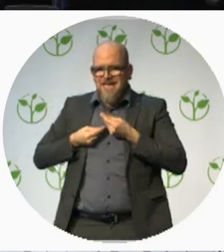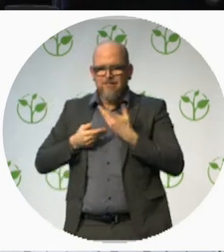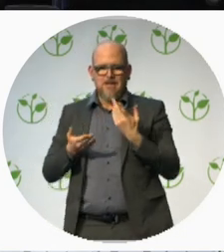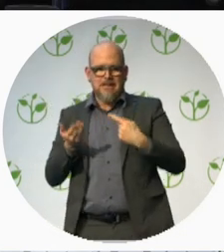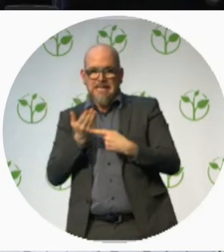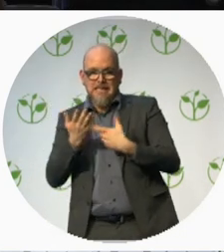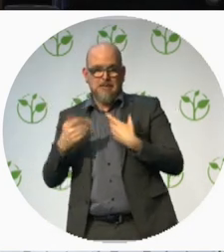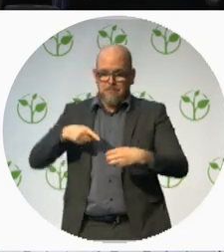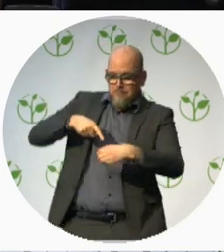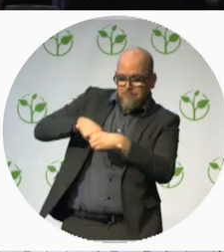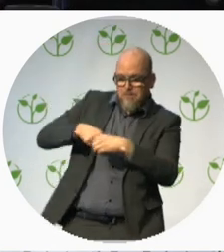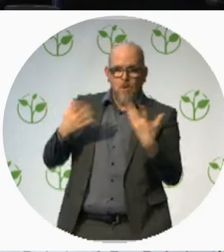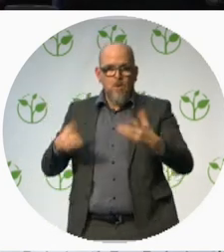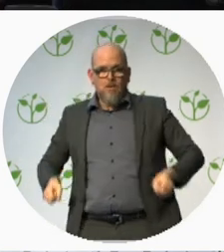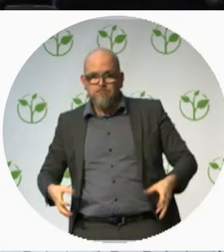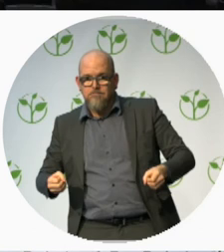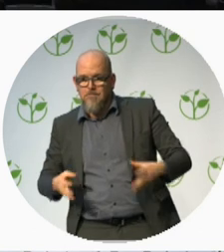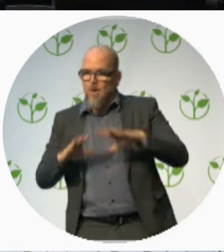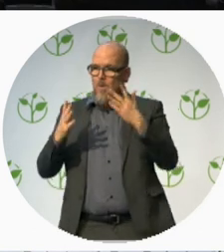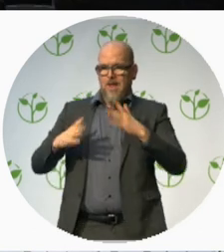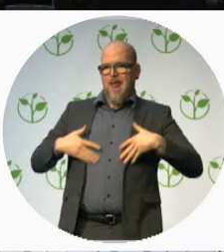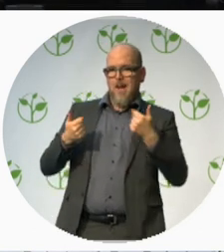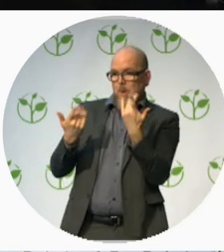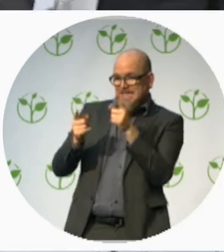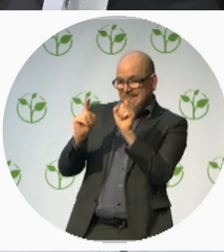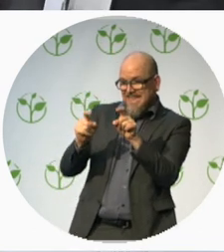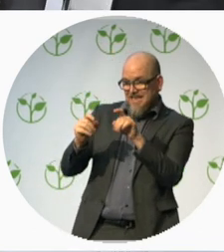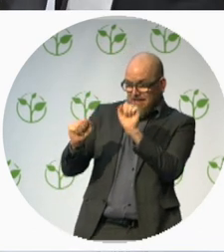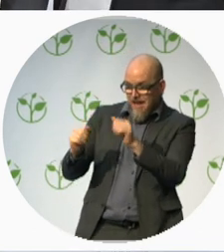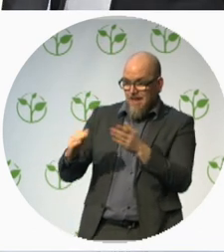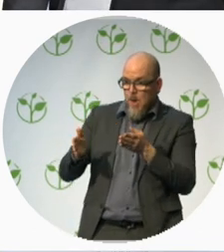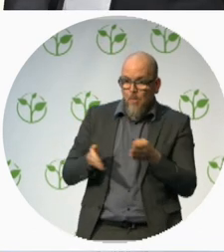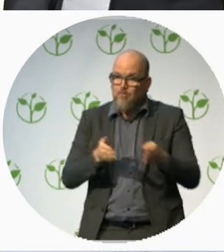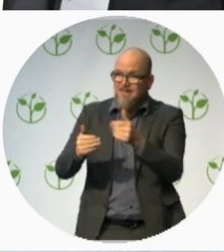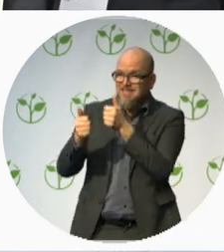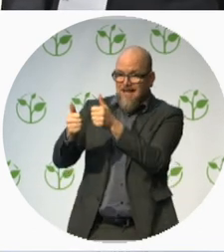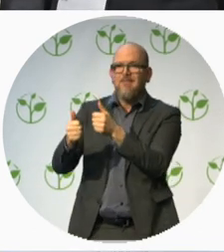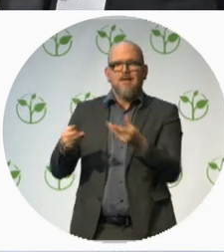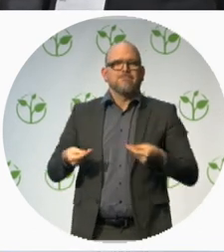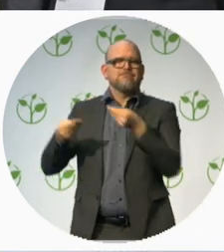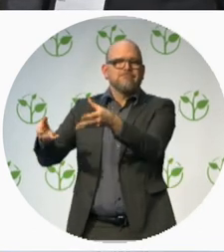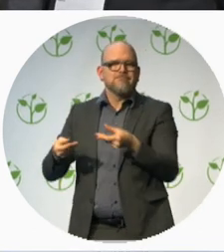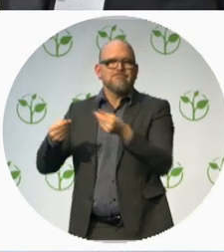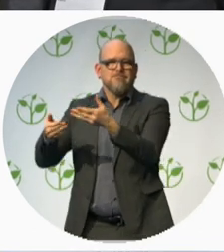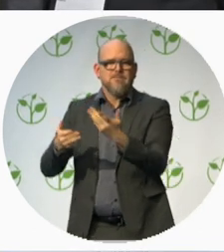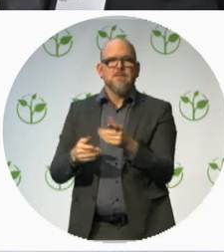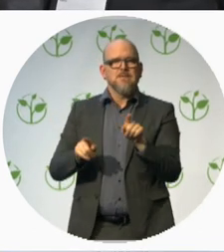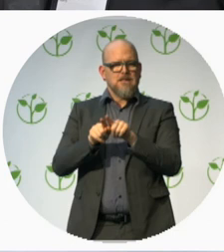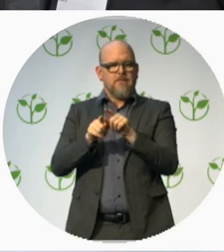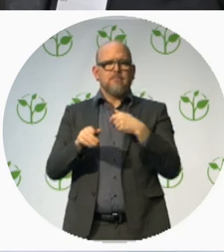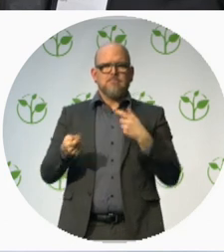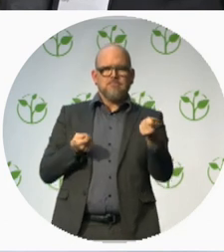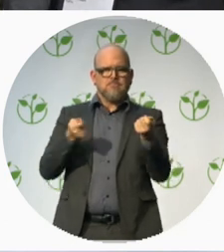services, they offer the essential management package, a course designed to train and support managers of physical rehabilitation